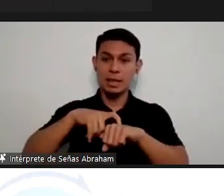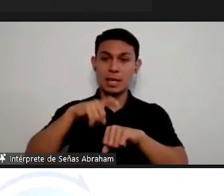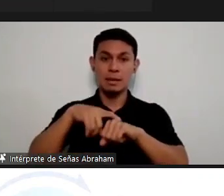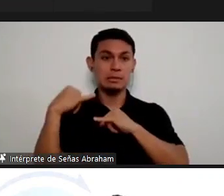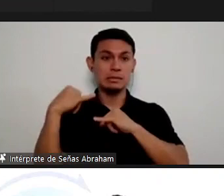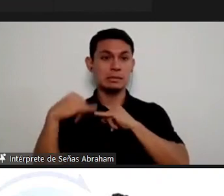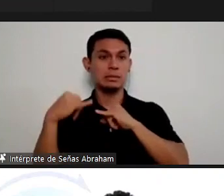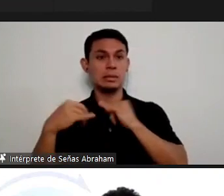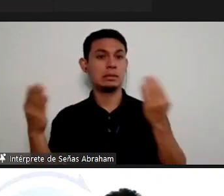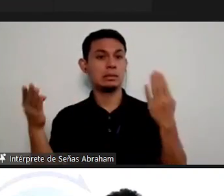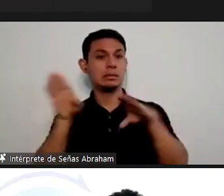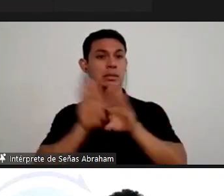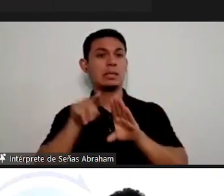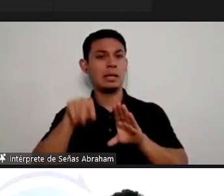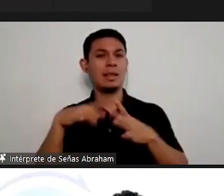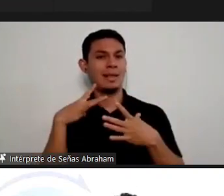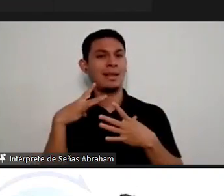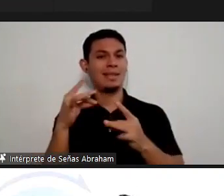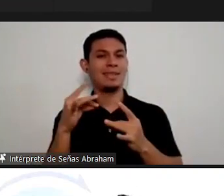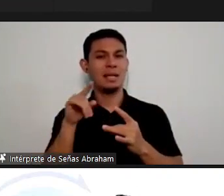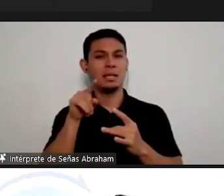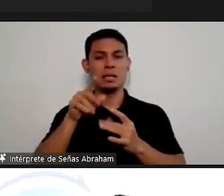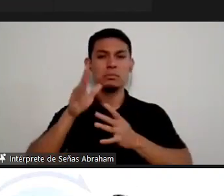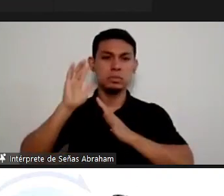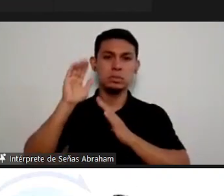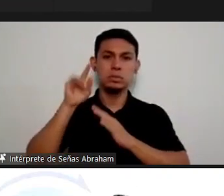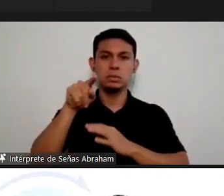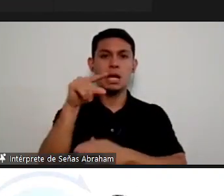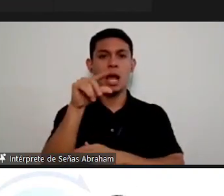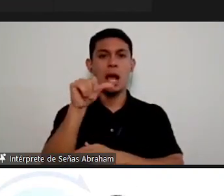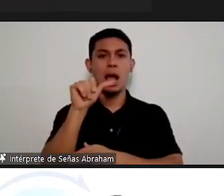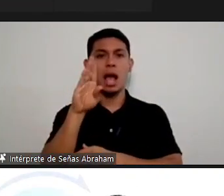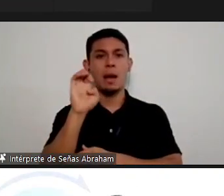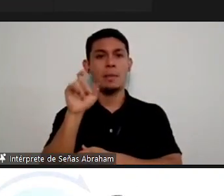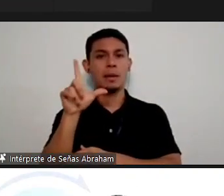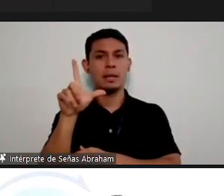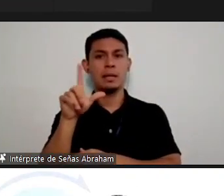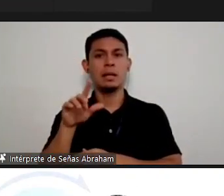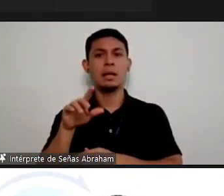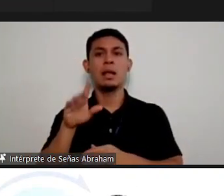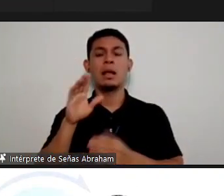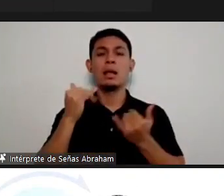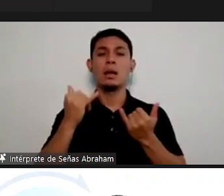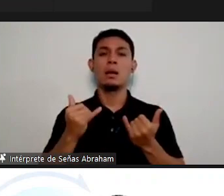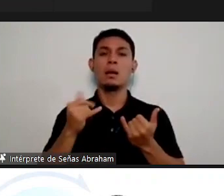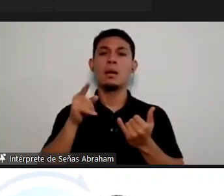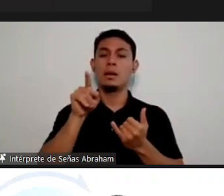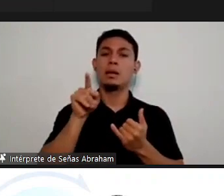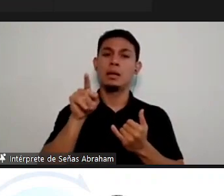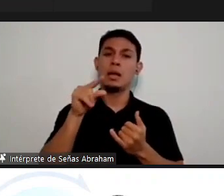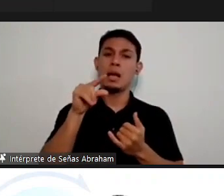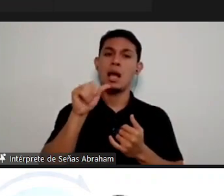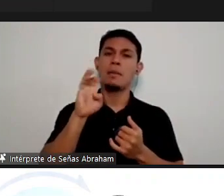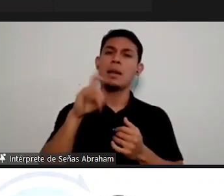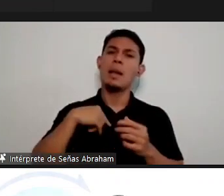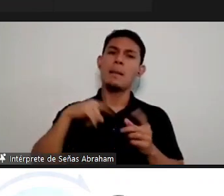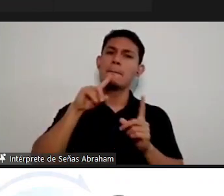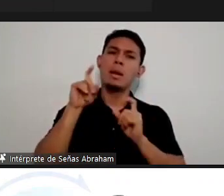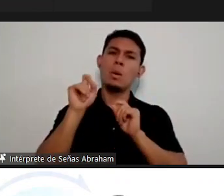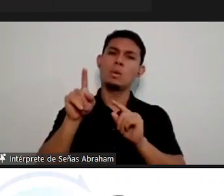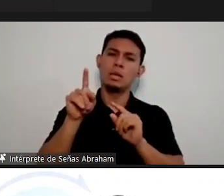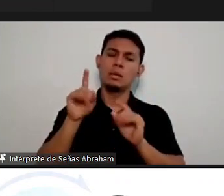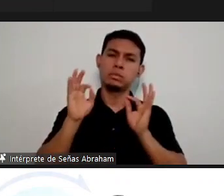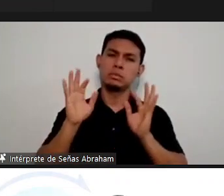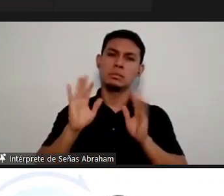i'm reaching out the end let's uh finish this interesting discussion with cabrillo and for gabrielle we would have a